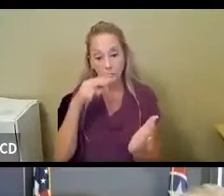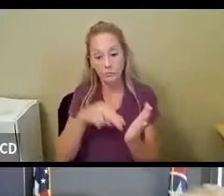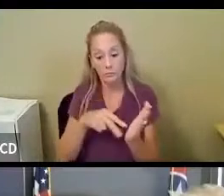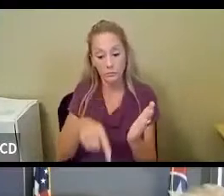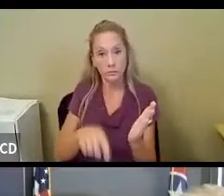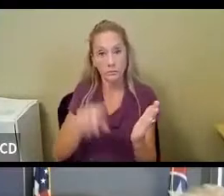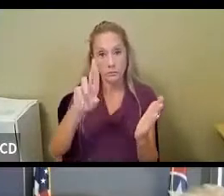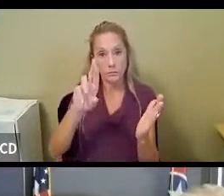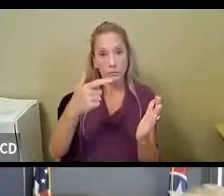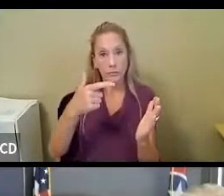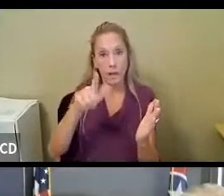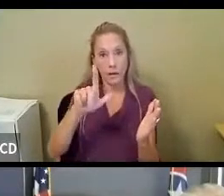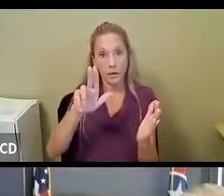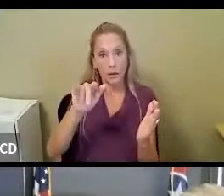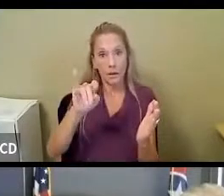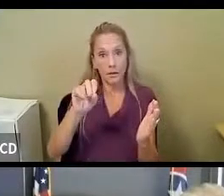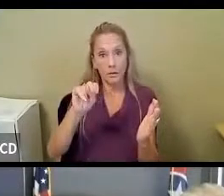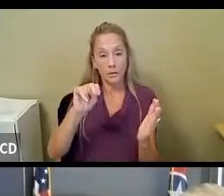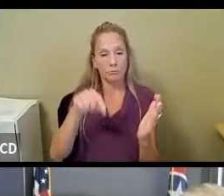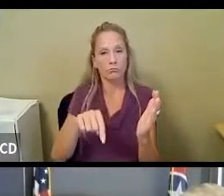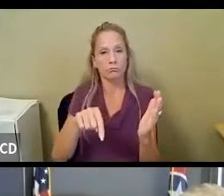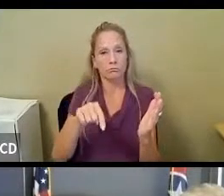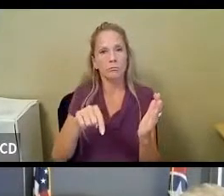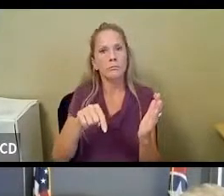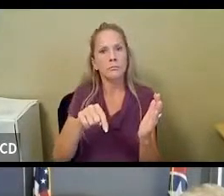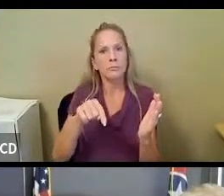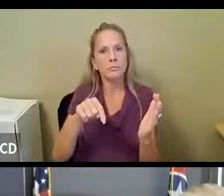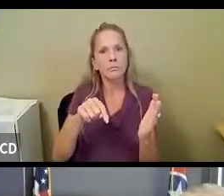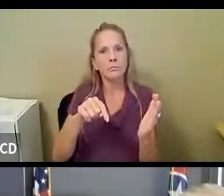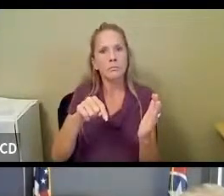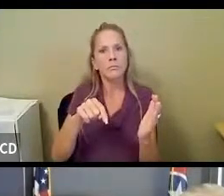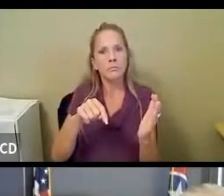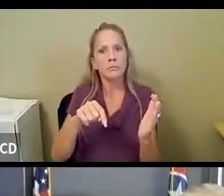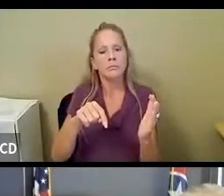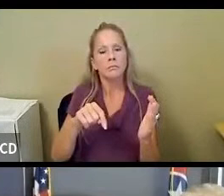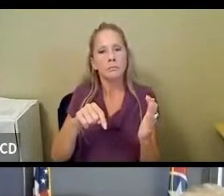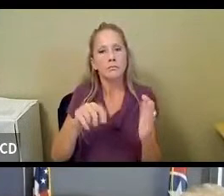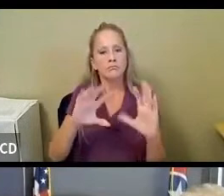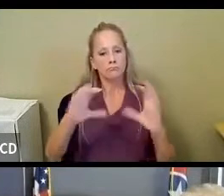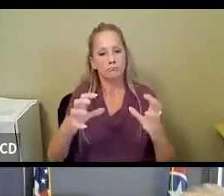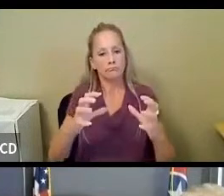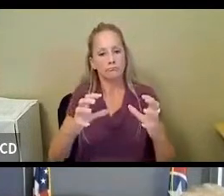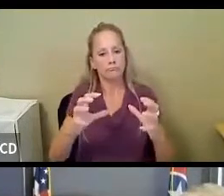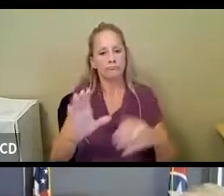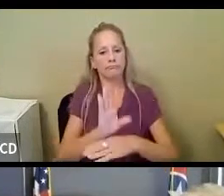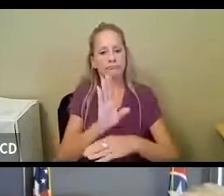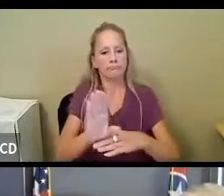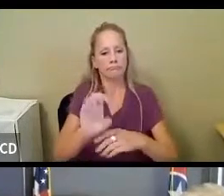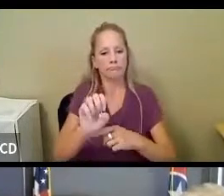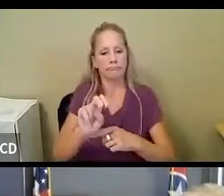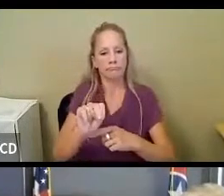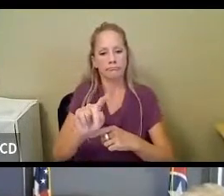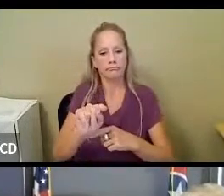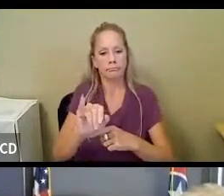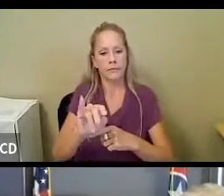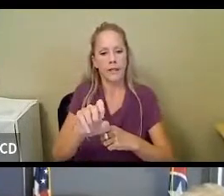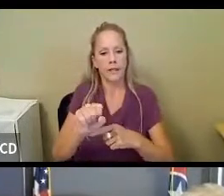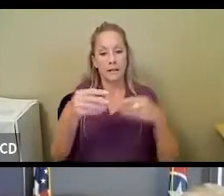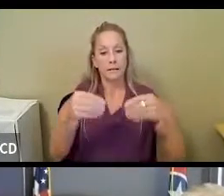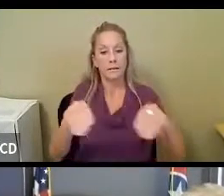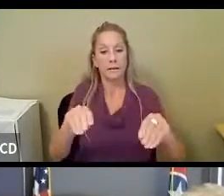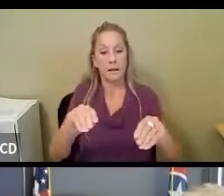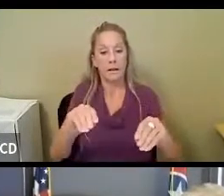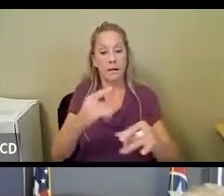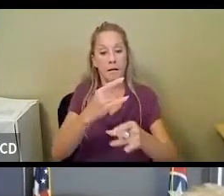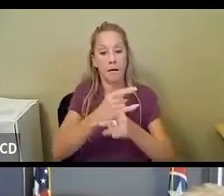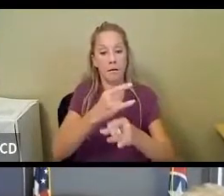you concerns it's entities that sell alcohol for on-premises consumption.